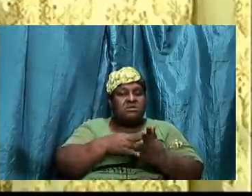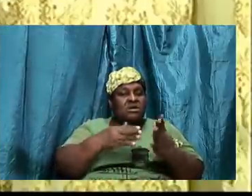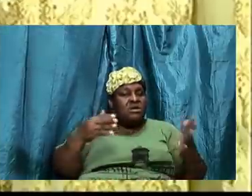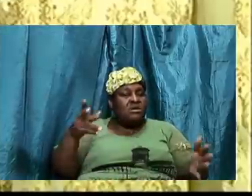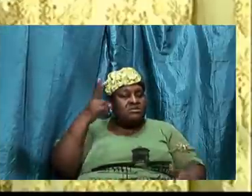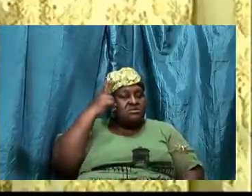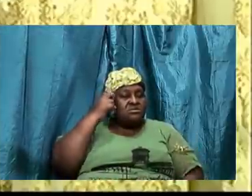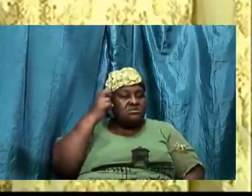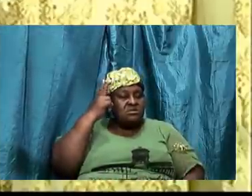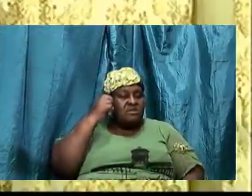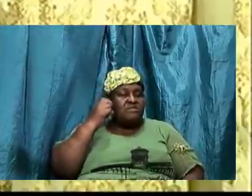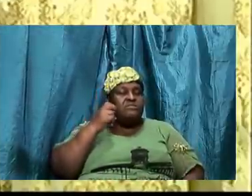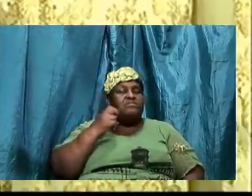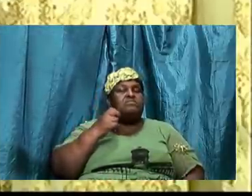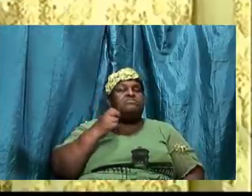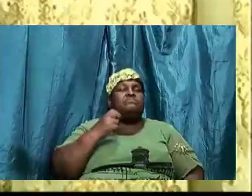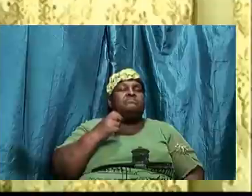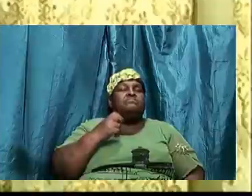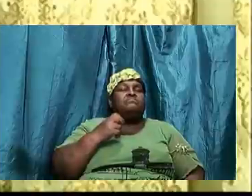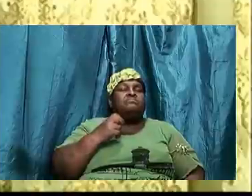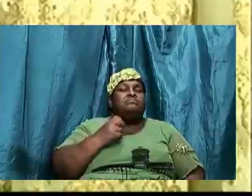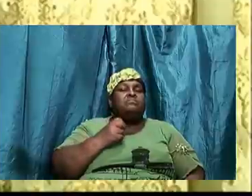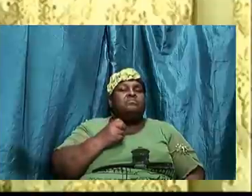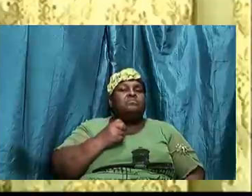against these